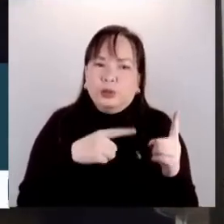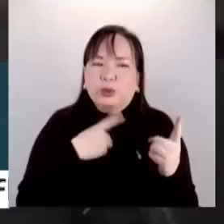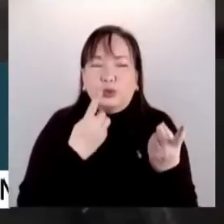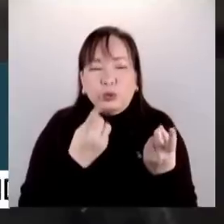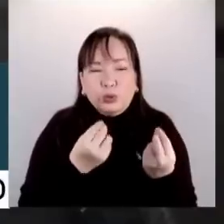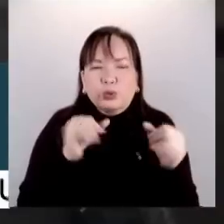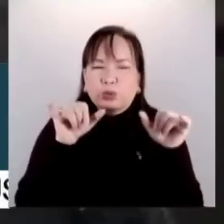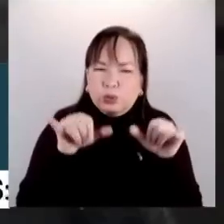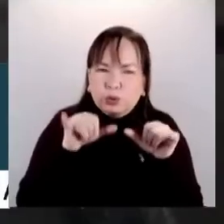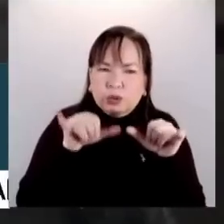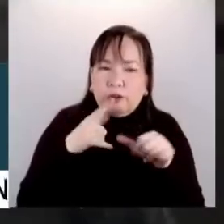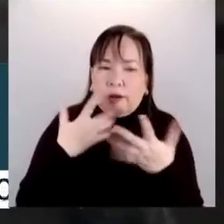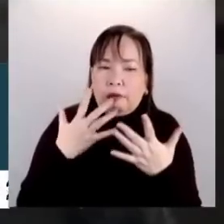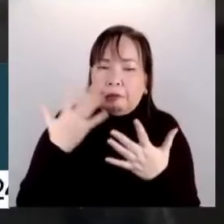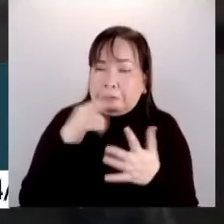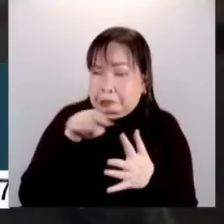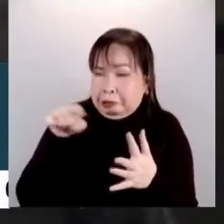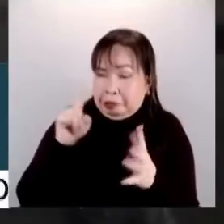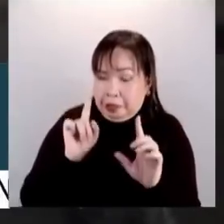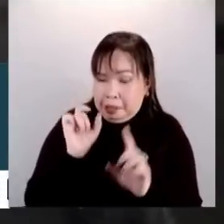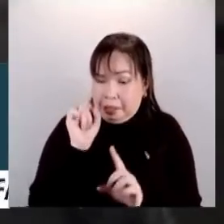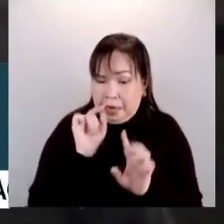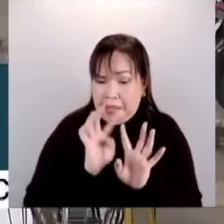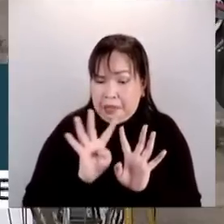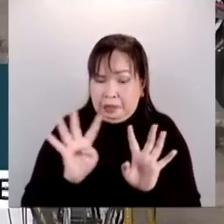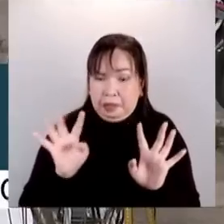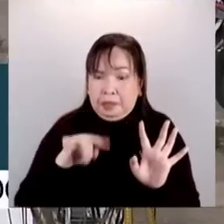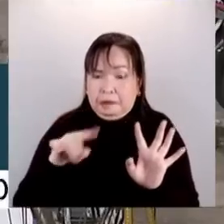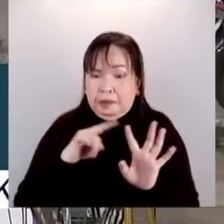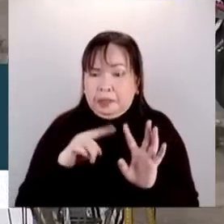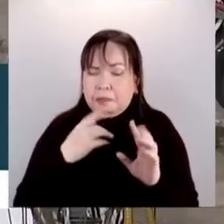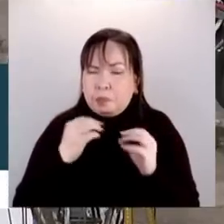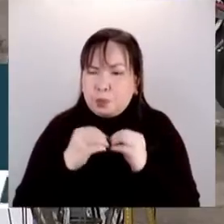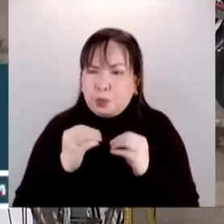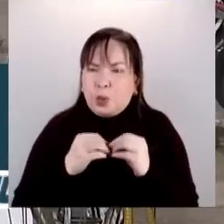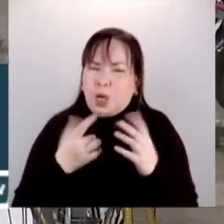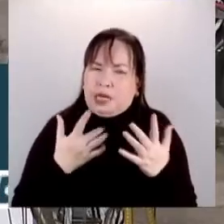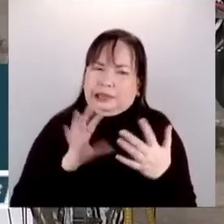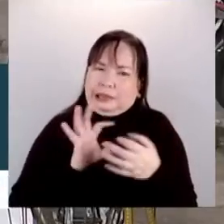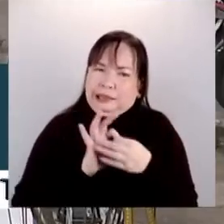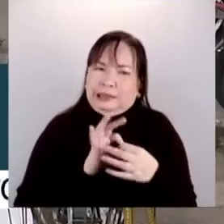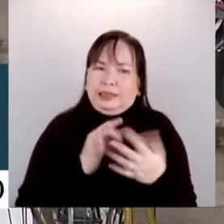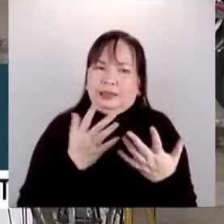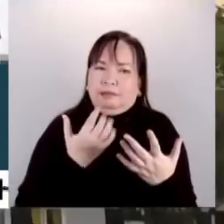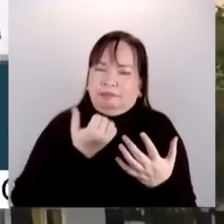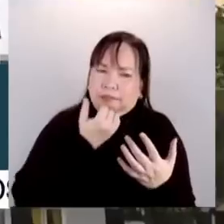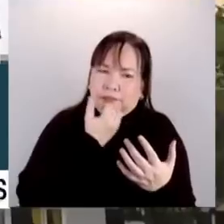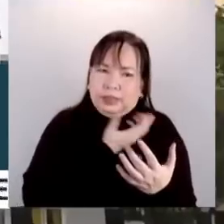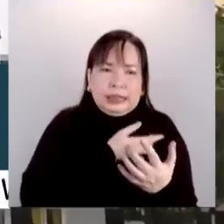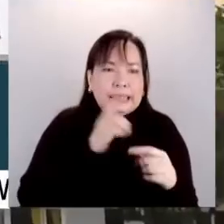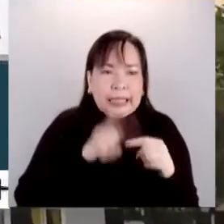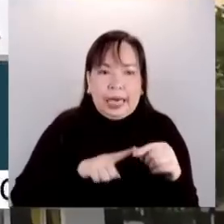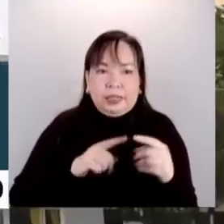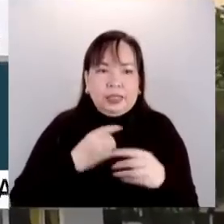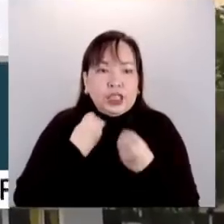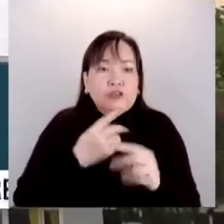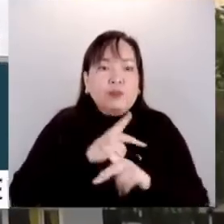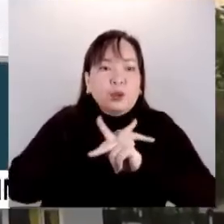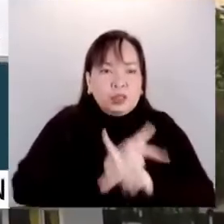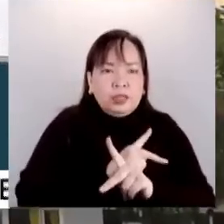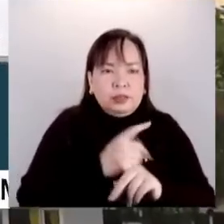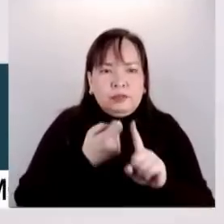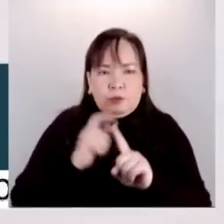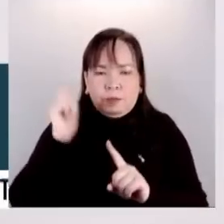detention facility, they were most probably convicted of crimes involving moral turpitude and could not be state witnesses. But he assured them the DOJ will still